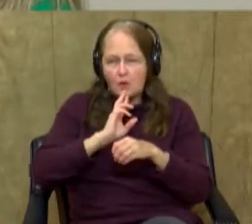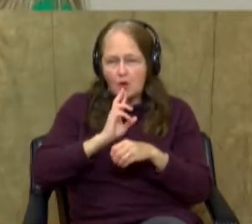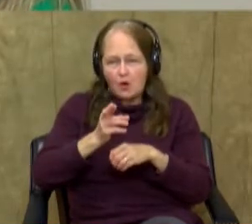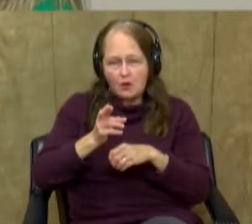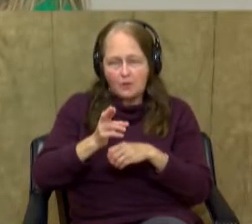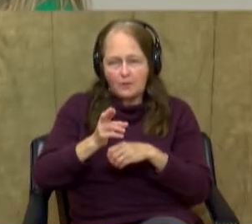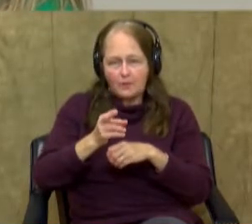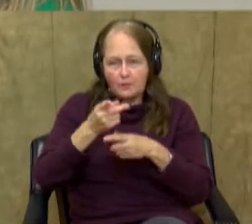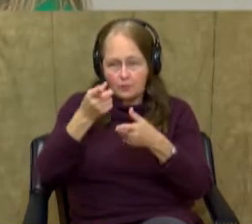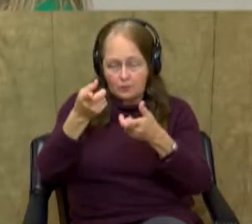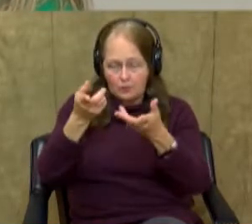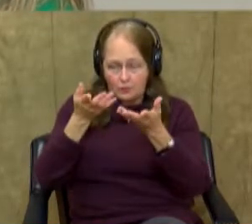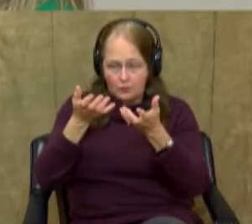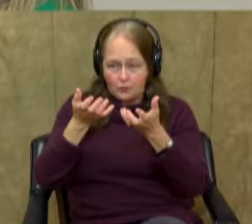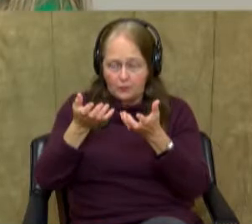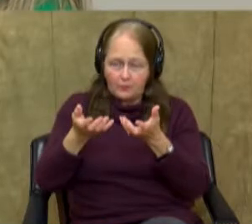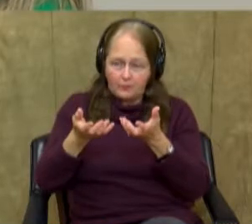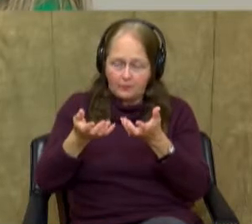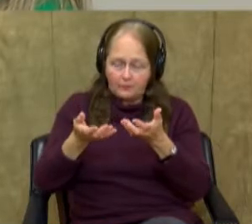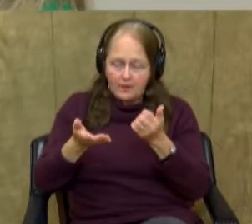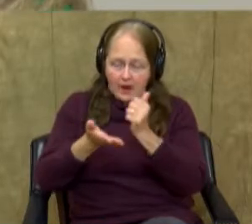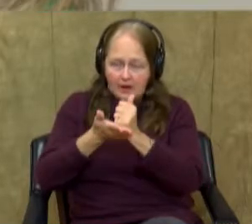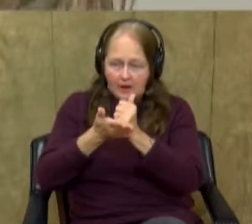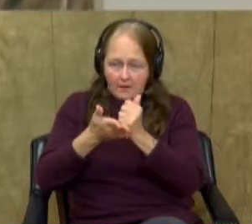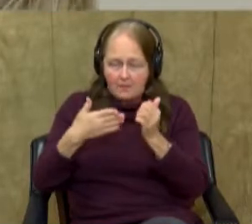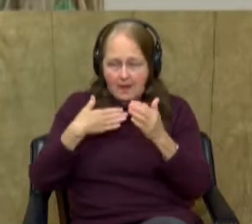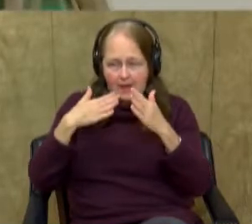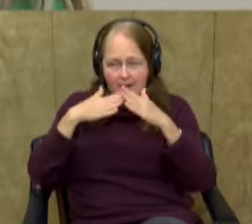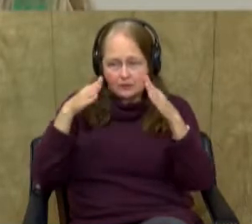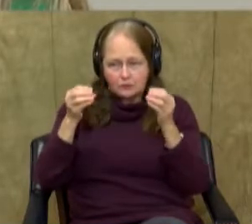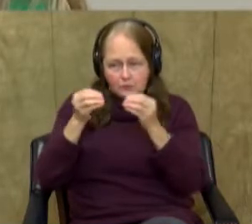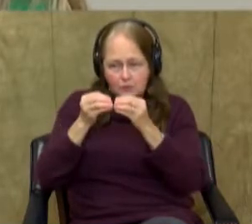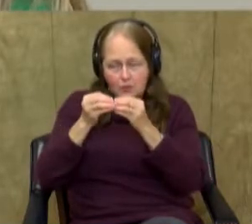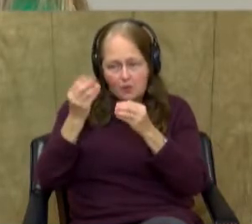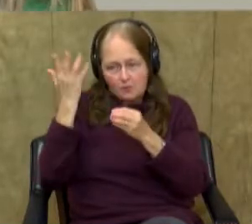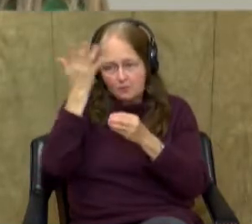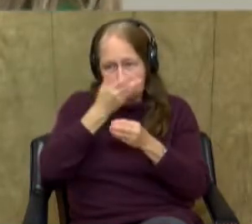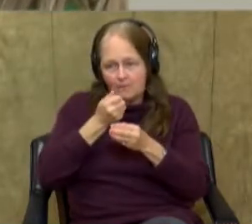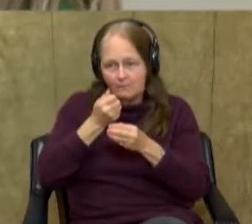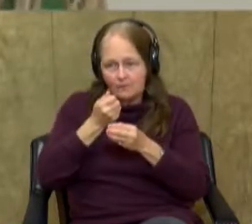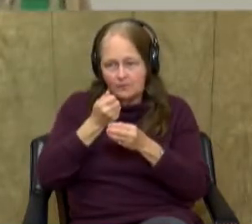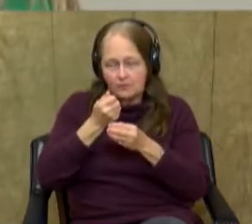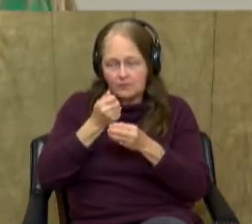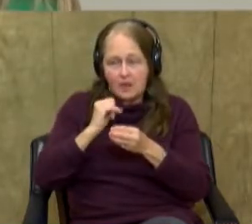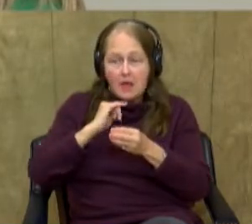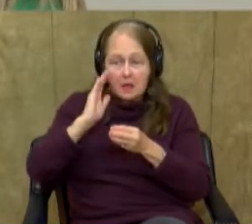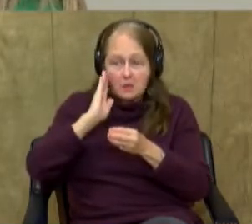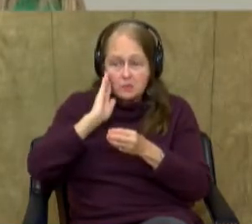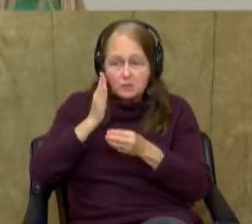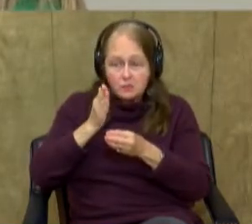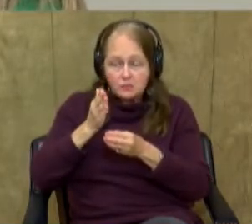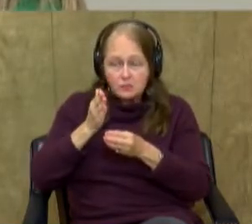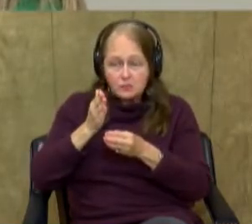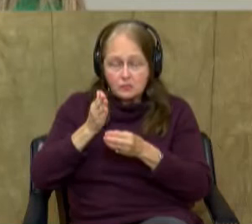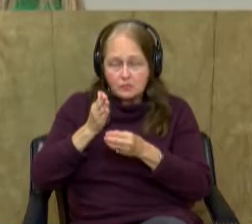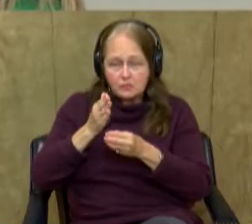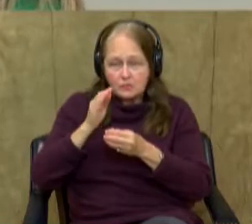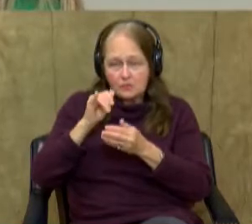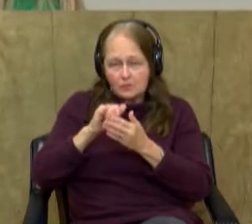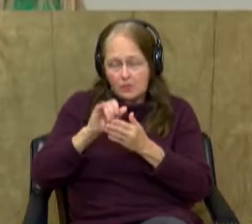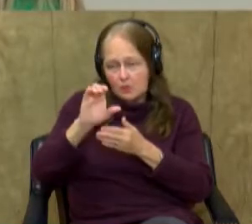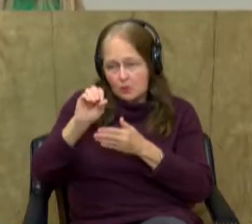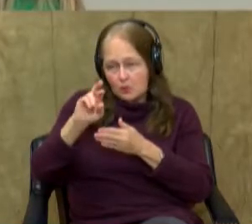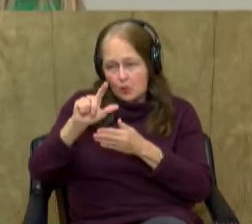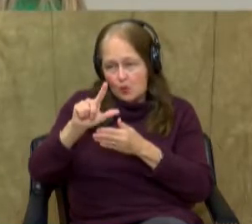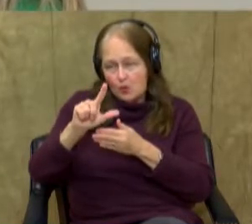Crab. Would one of you be willing to help make my house more beautiful? I would, creaked a crusty coral.